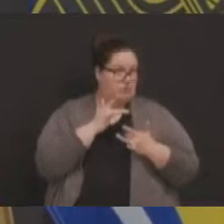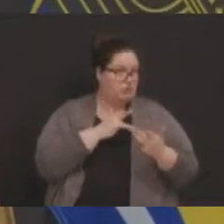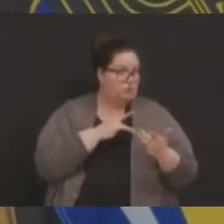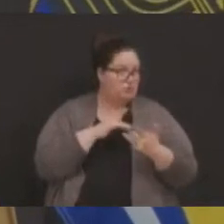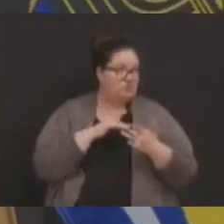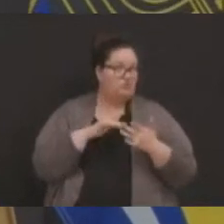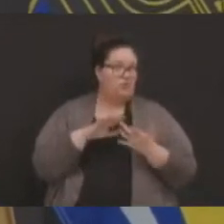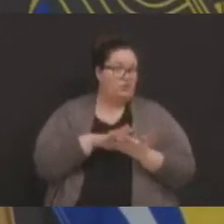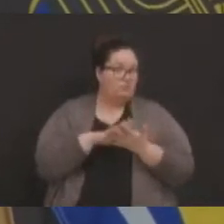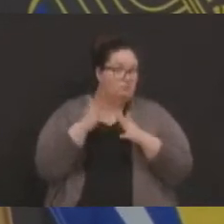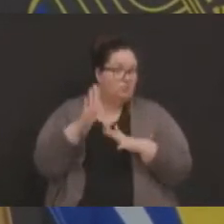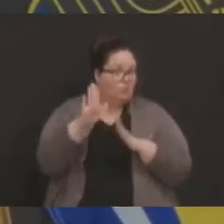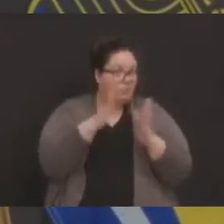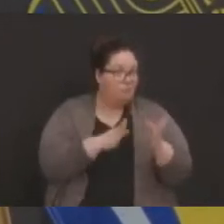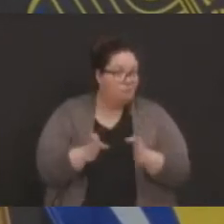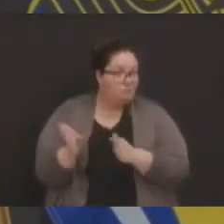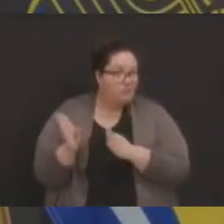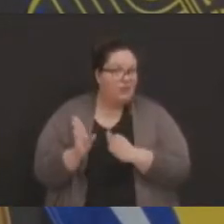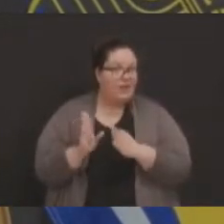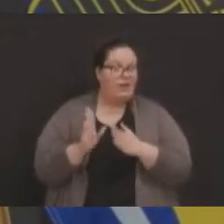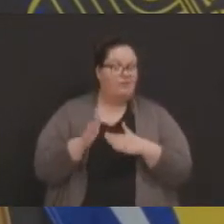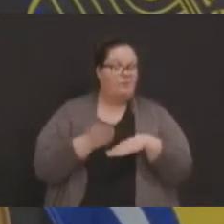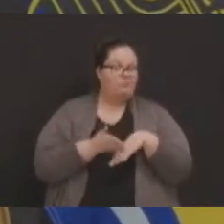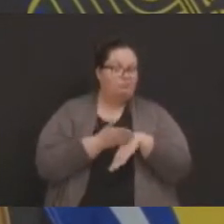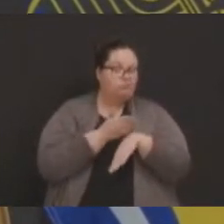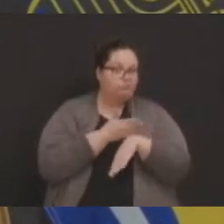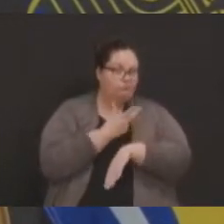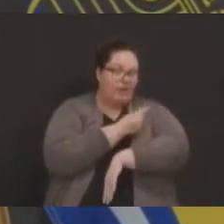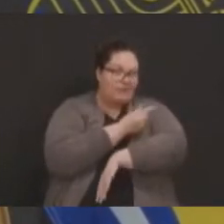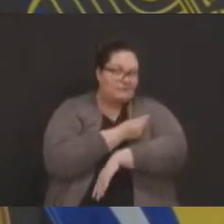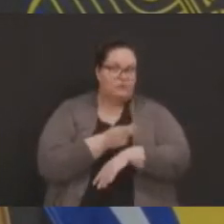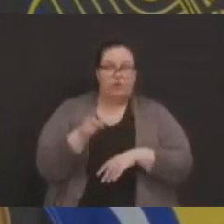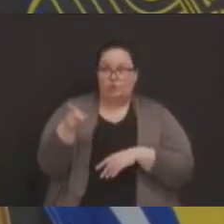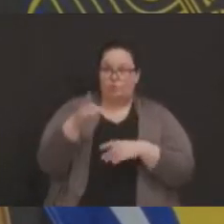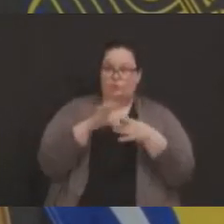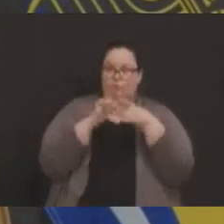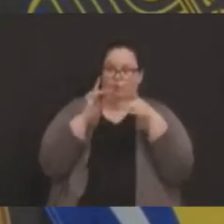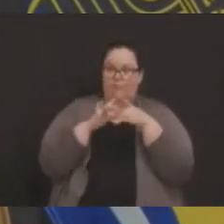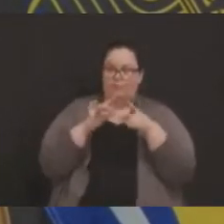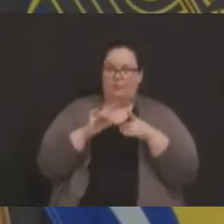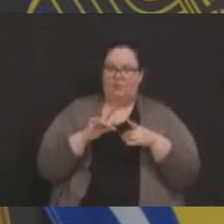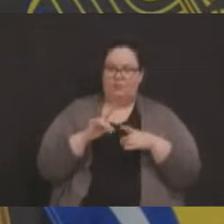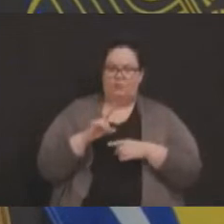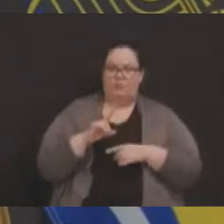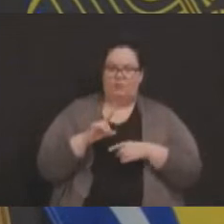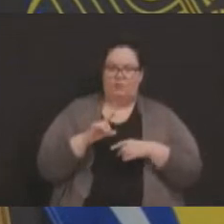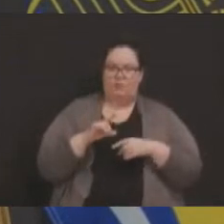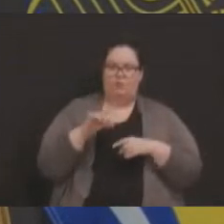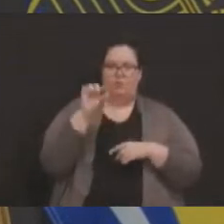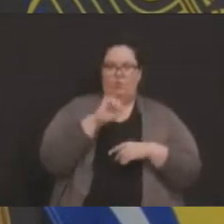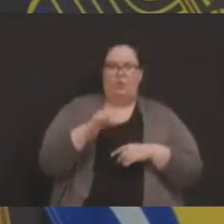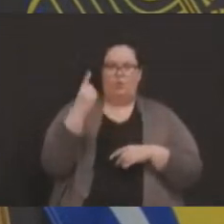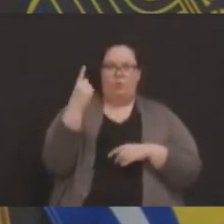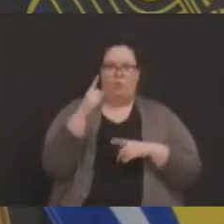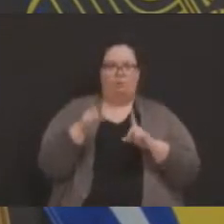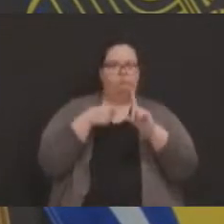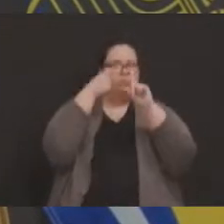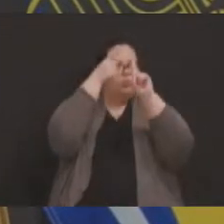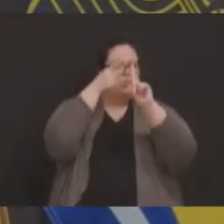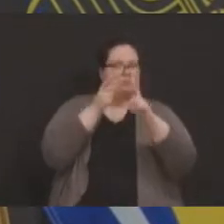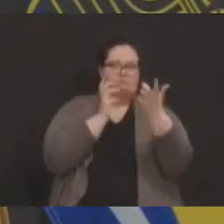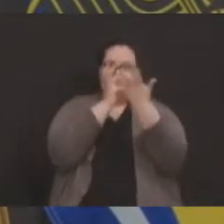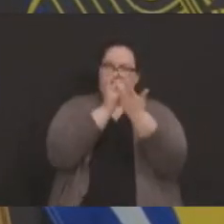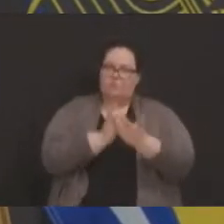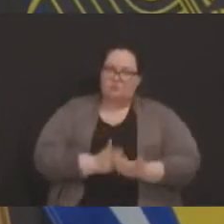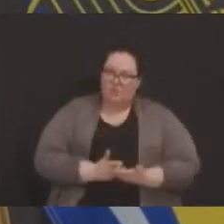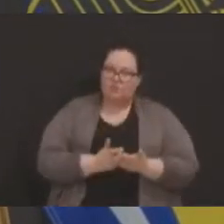targets. But I don't know. Are you able? Is it? If you could explain how this is